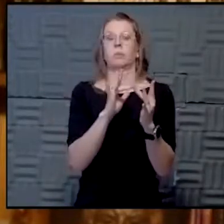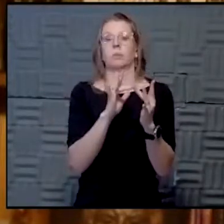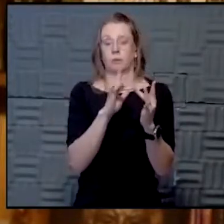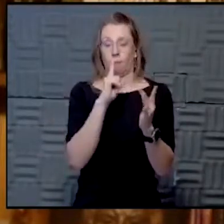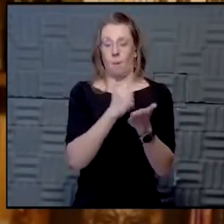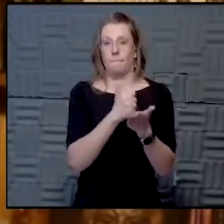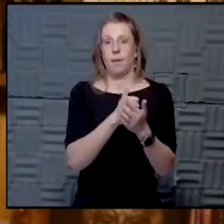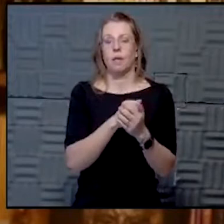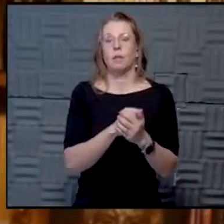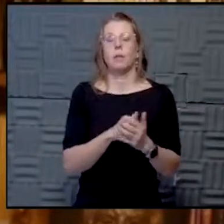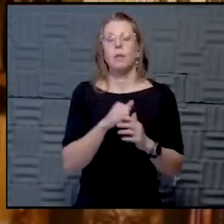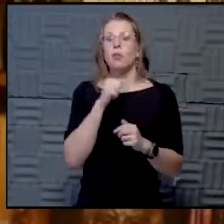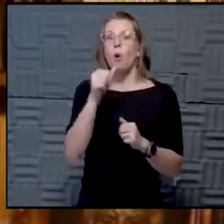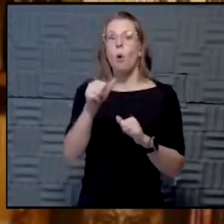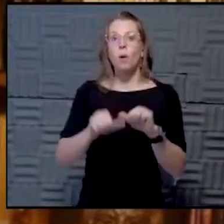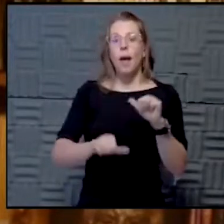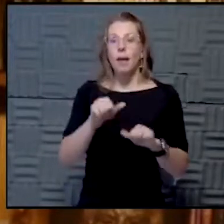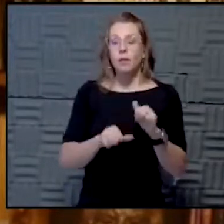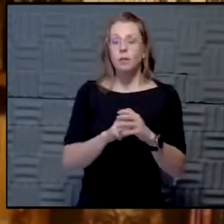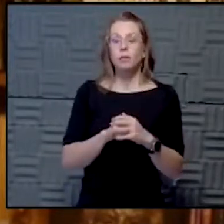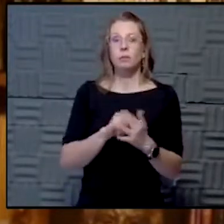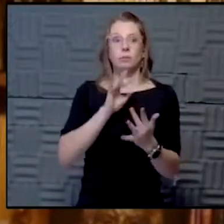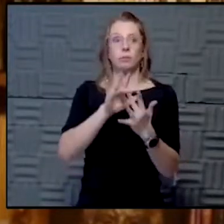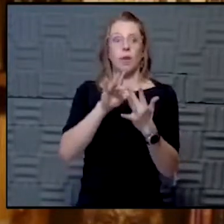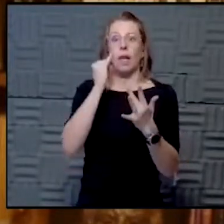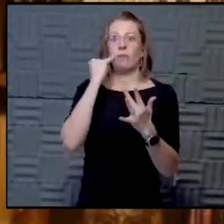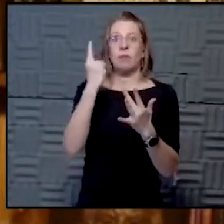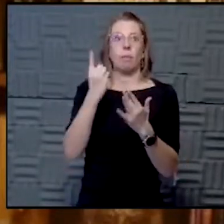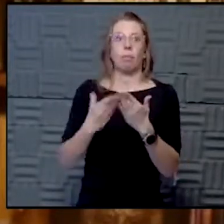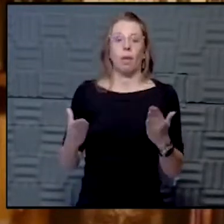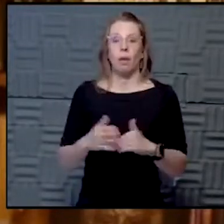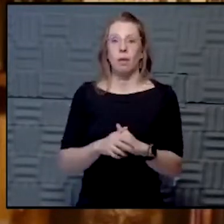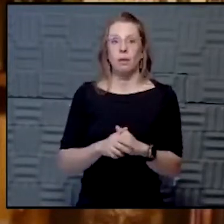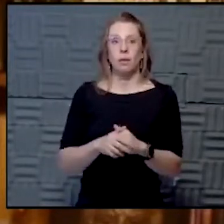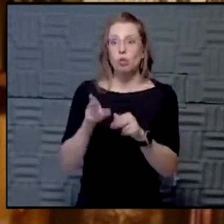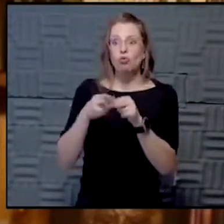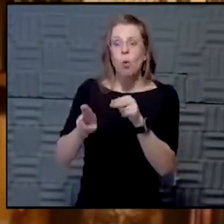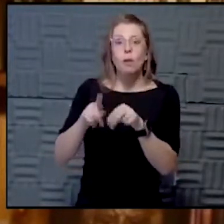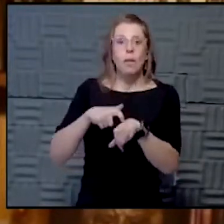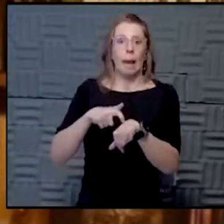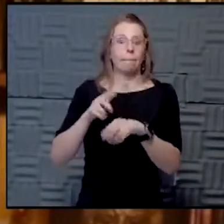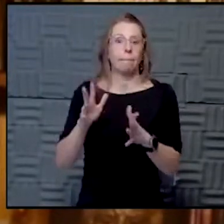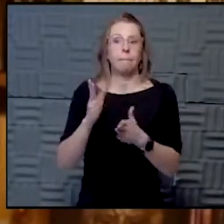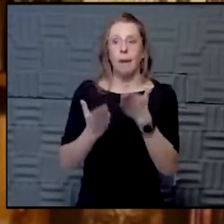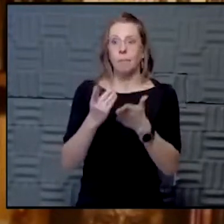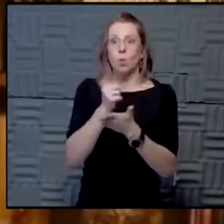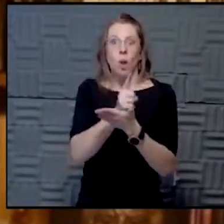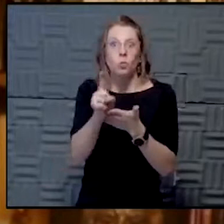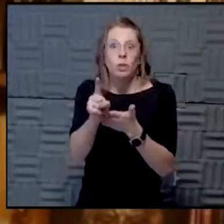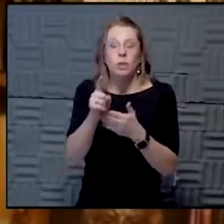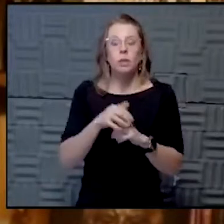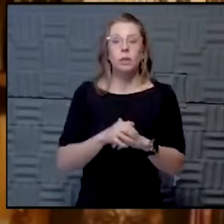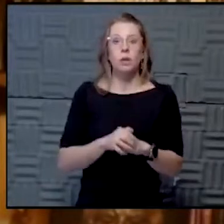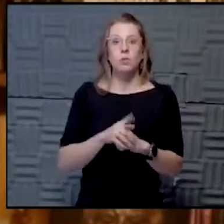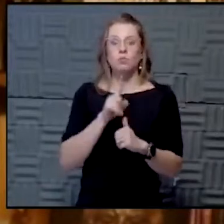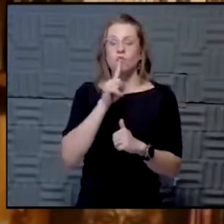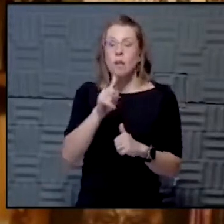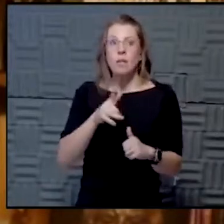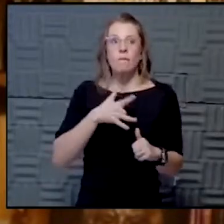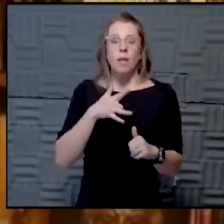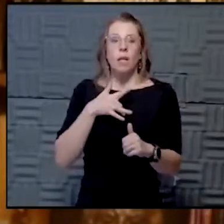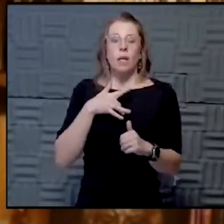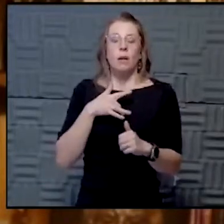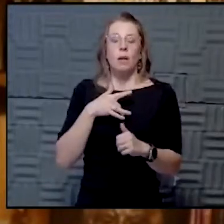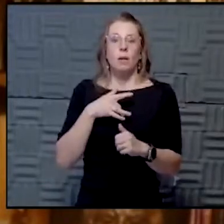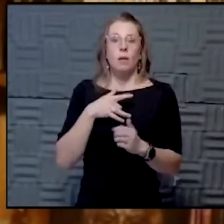don't hesitate even to reach out if it's something that's been a shorter amount of time. Maybe it's just been a week and you're really feeling